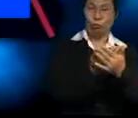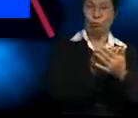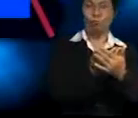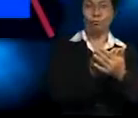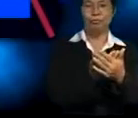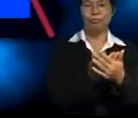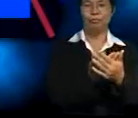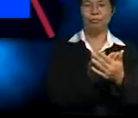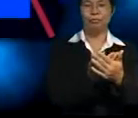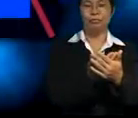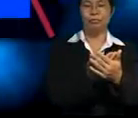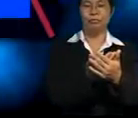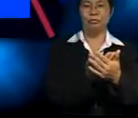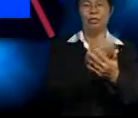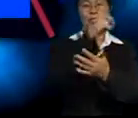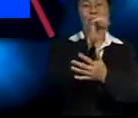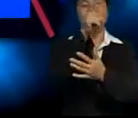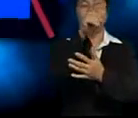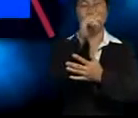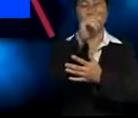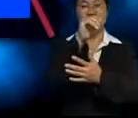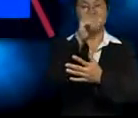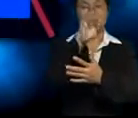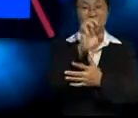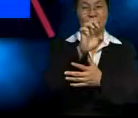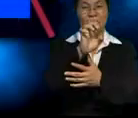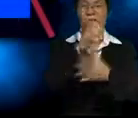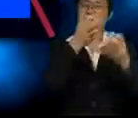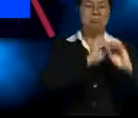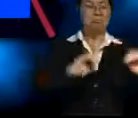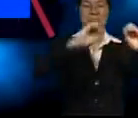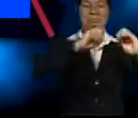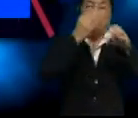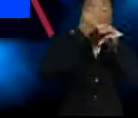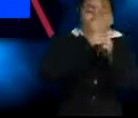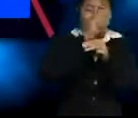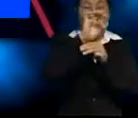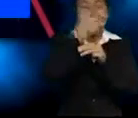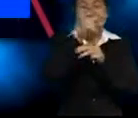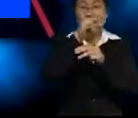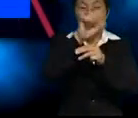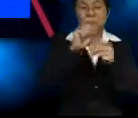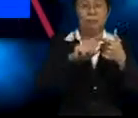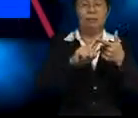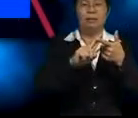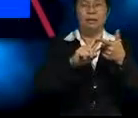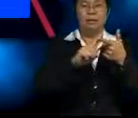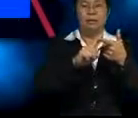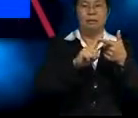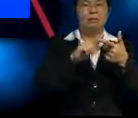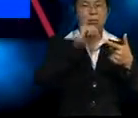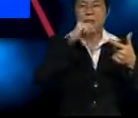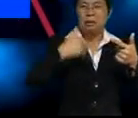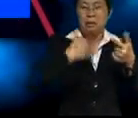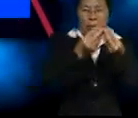Advantages: distilled water is free from microorganisms. Distilled water is also free